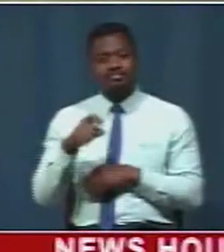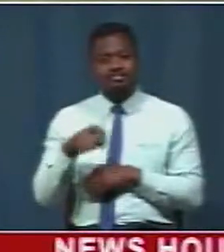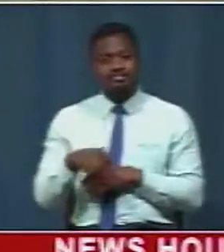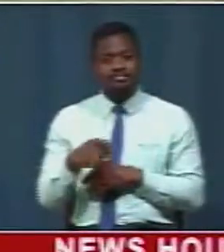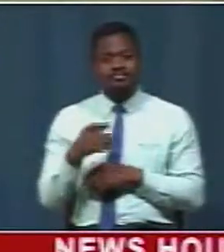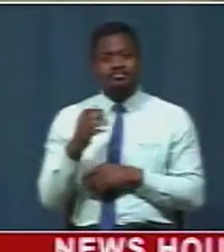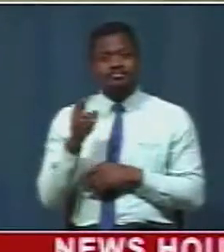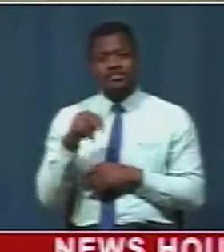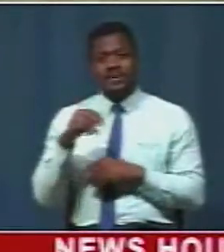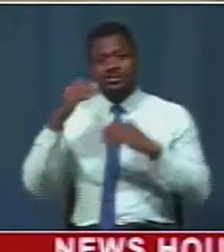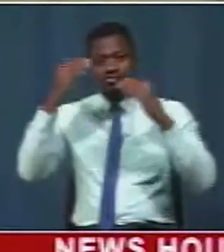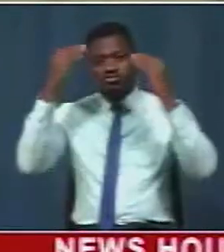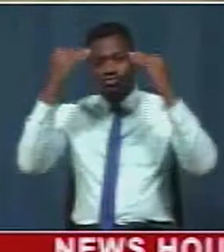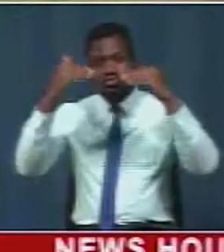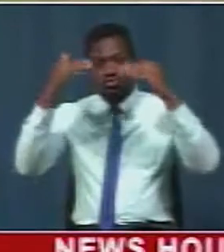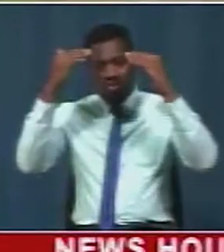need